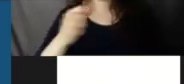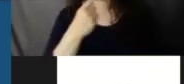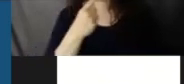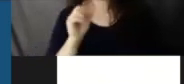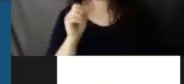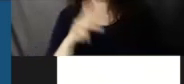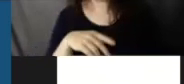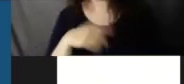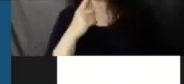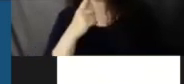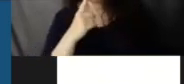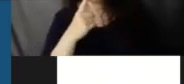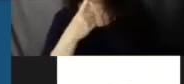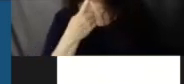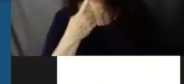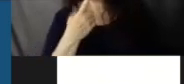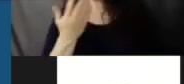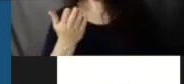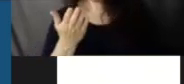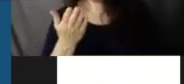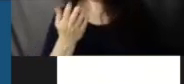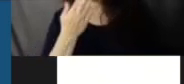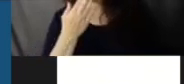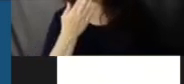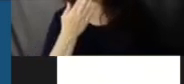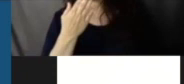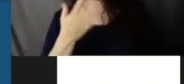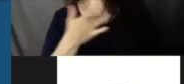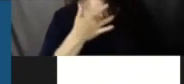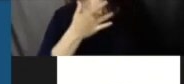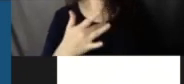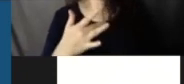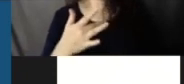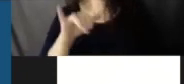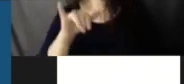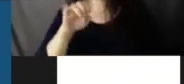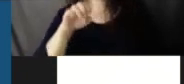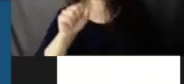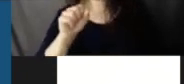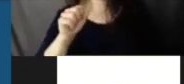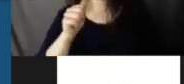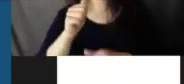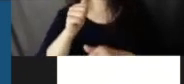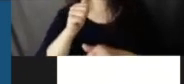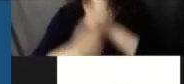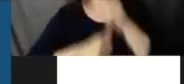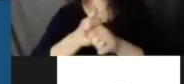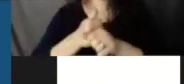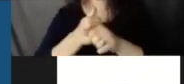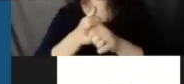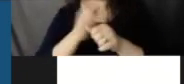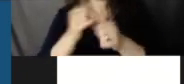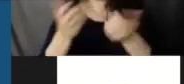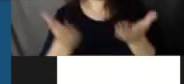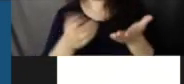well, you know, usually if we have Yes Alumni here, I would like to suggest them that